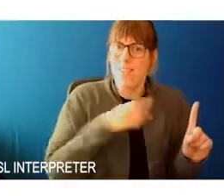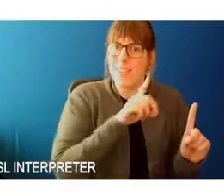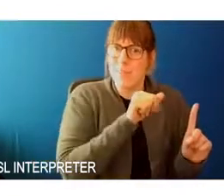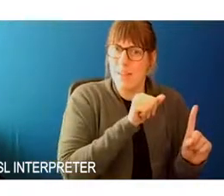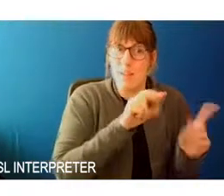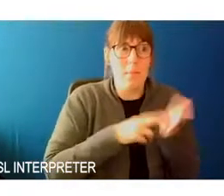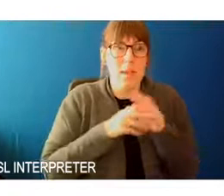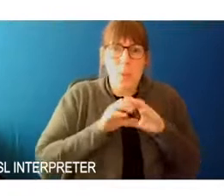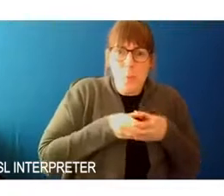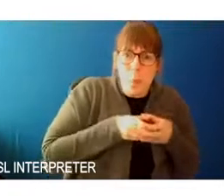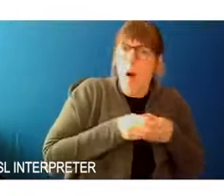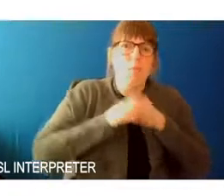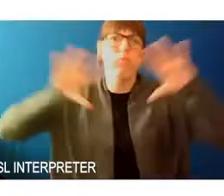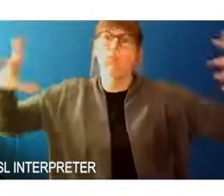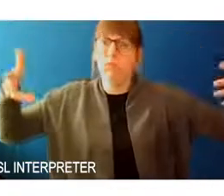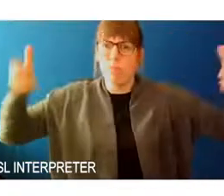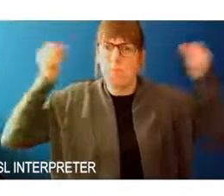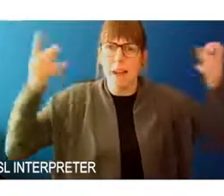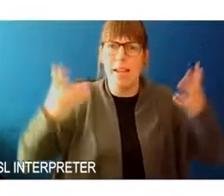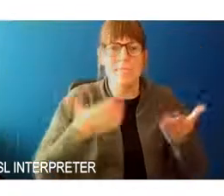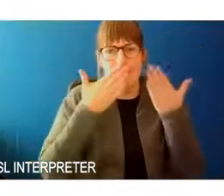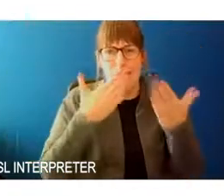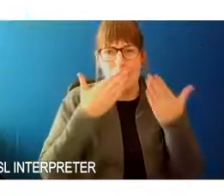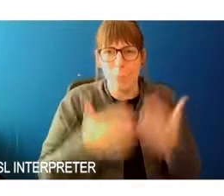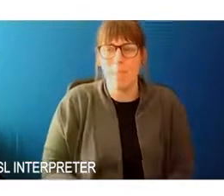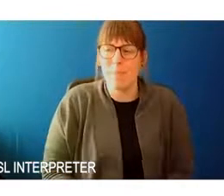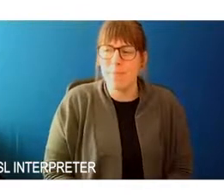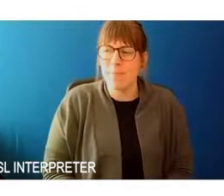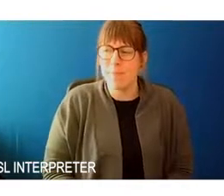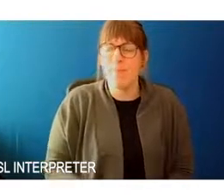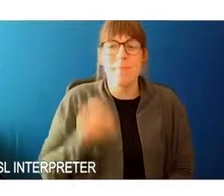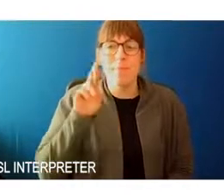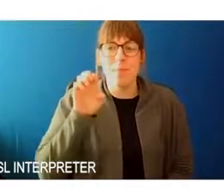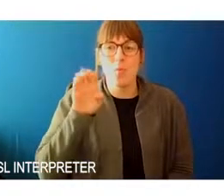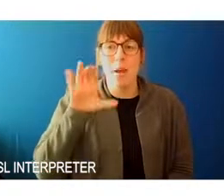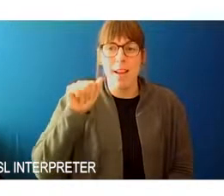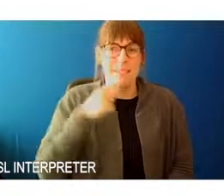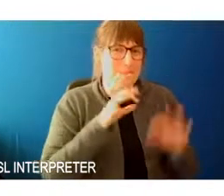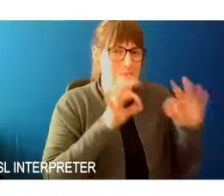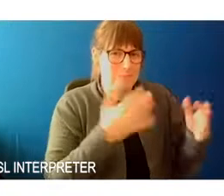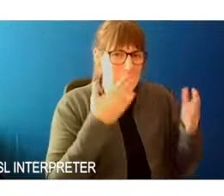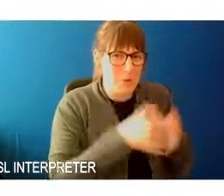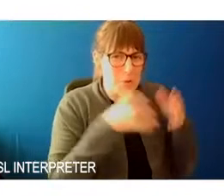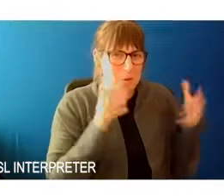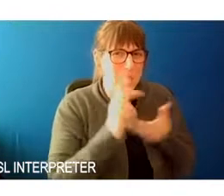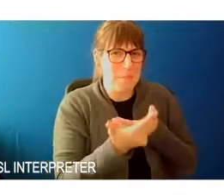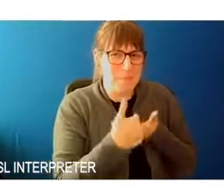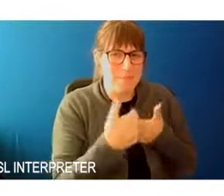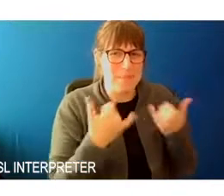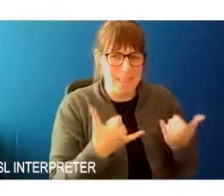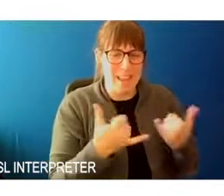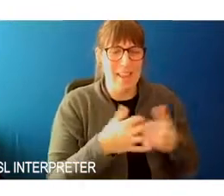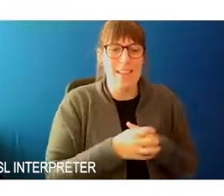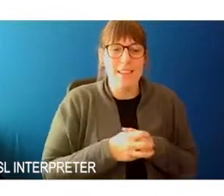live with someone with a disability. We are not the minority, we are the majority. Thank you. Thank you